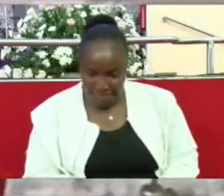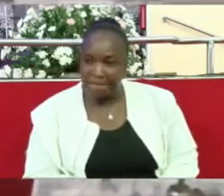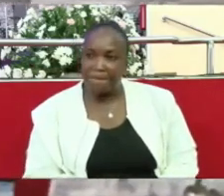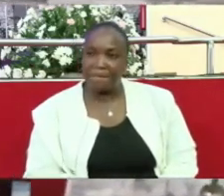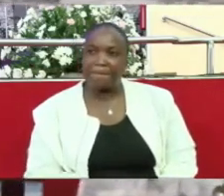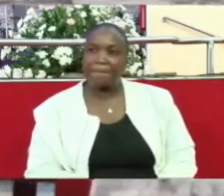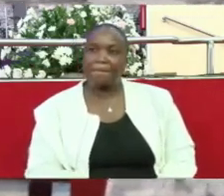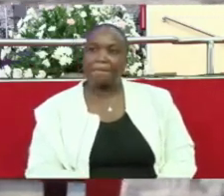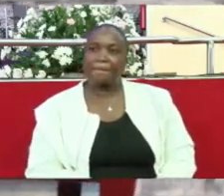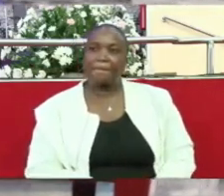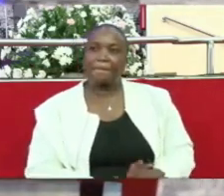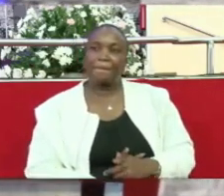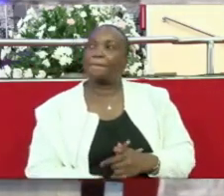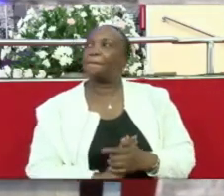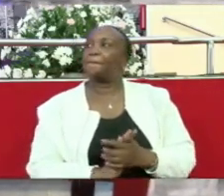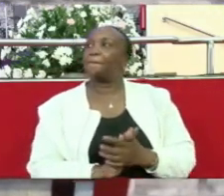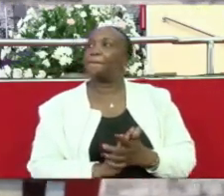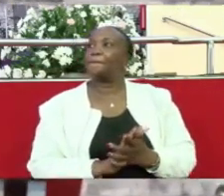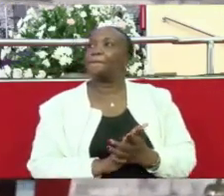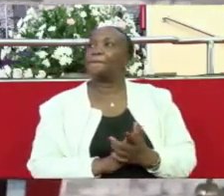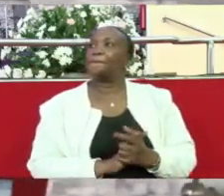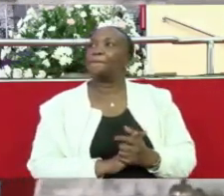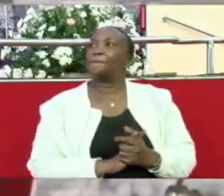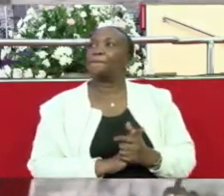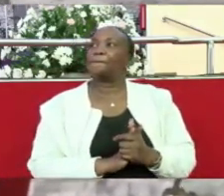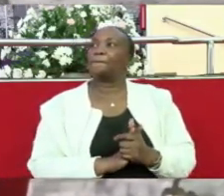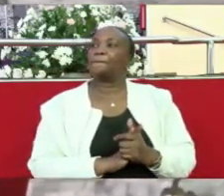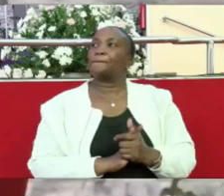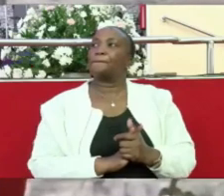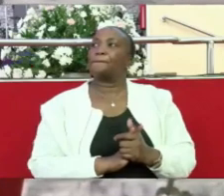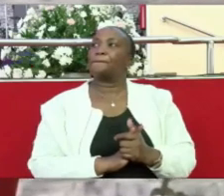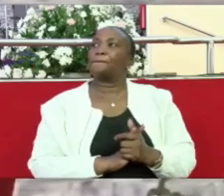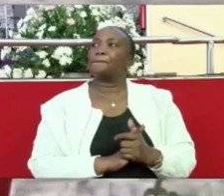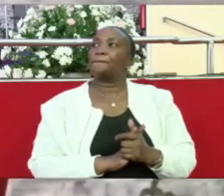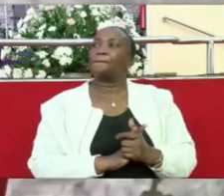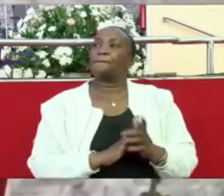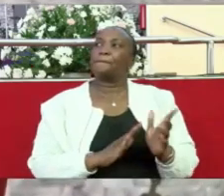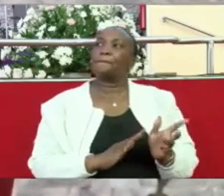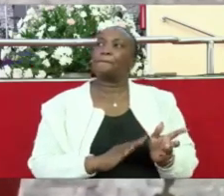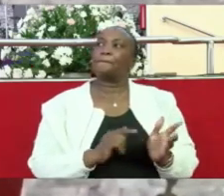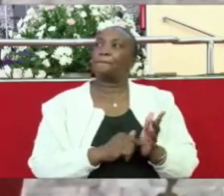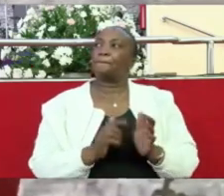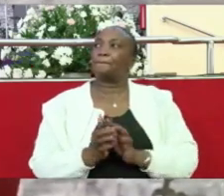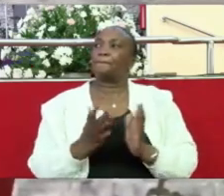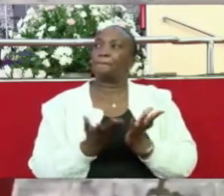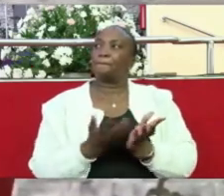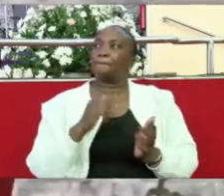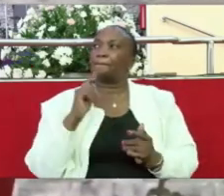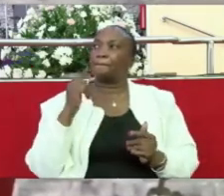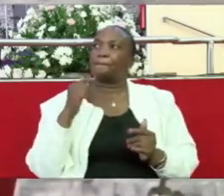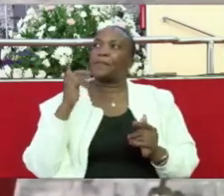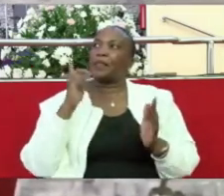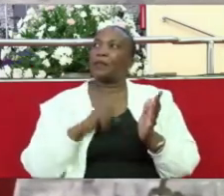That God can dwell there. That is what John, in the book of John, the Bible tells us.